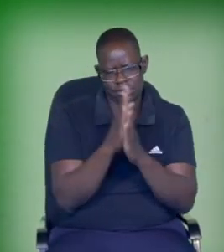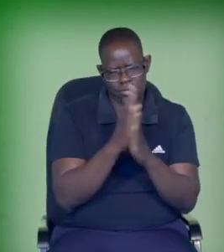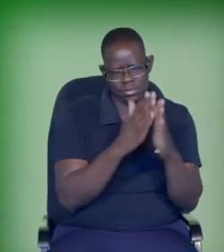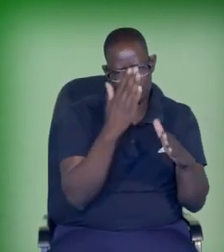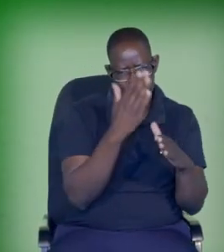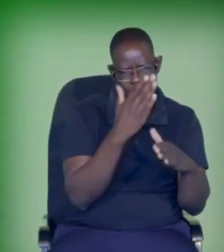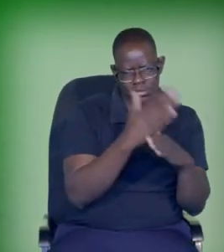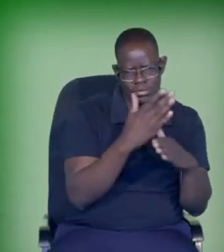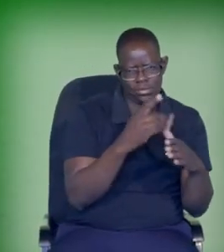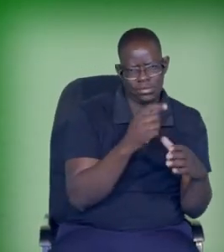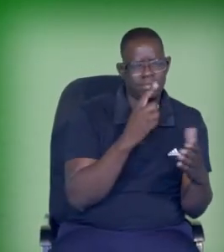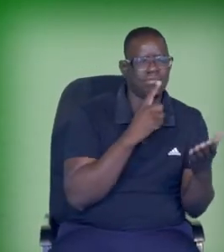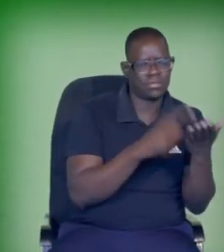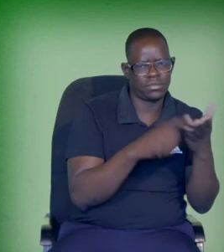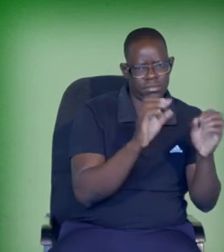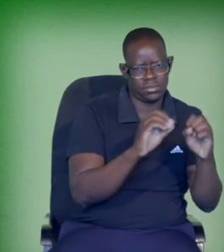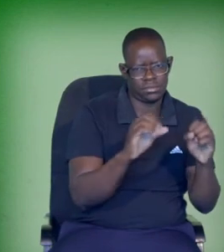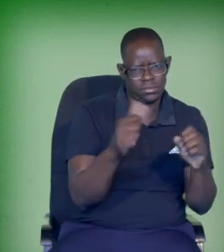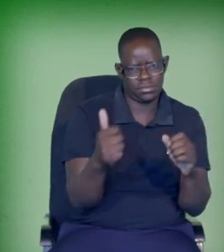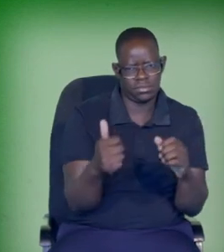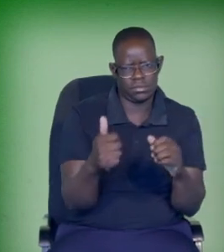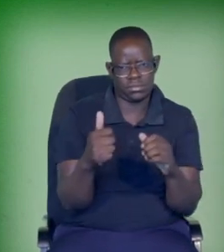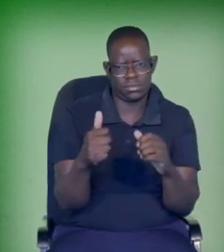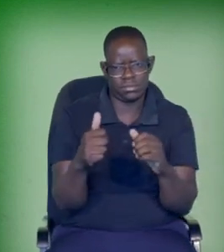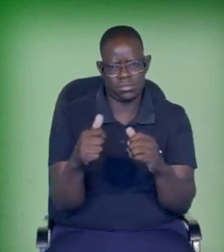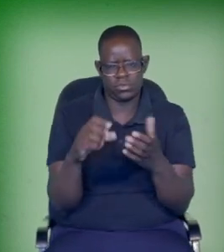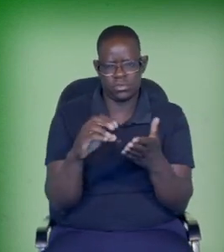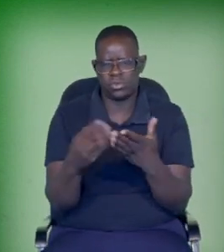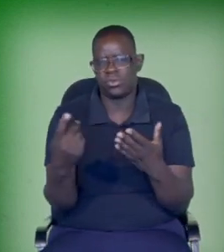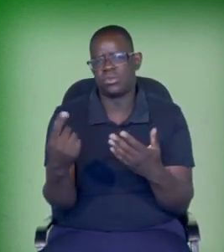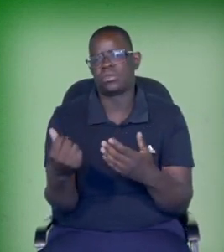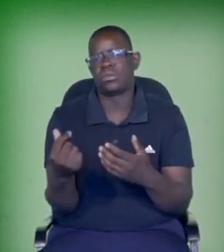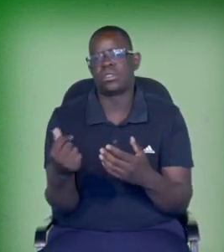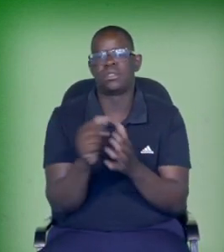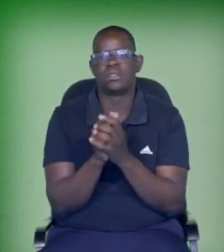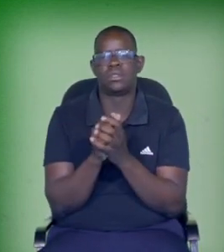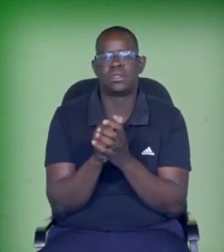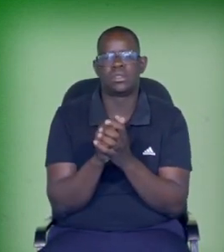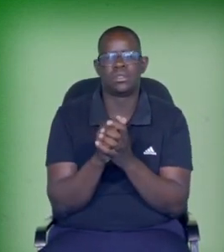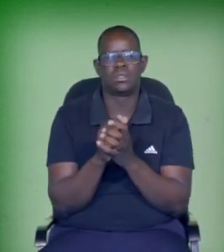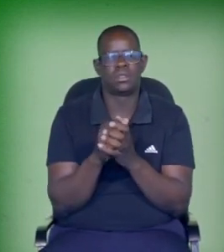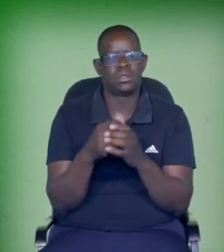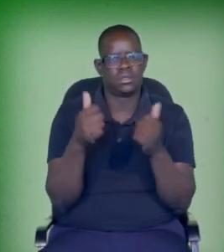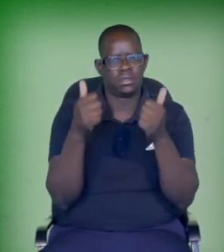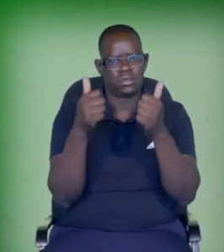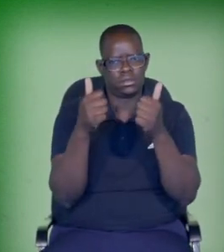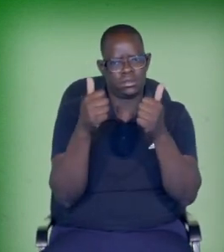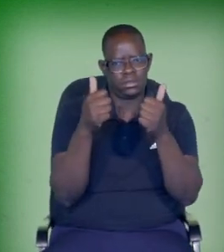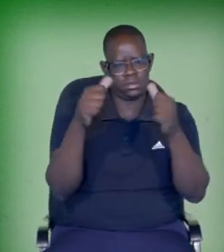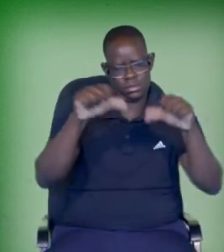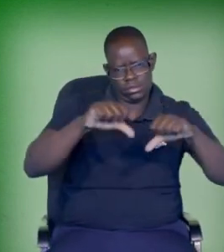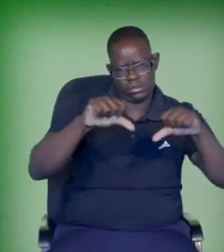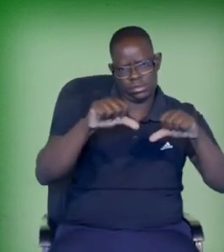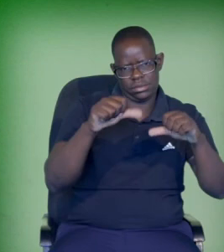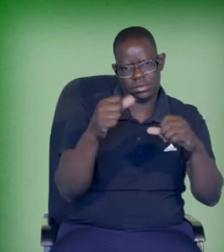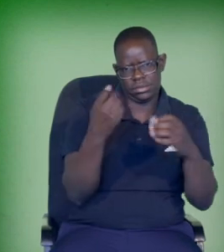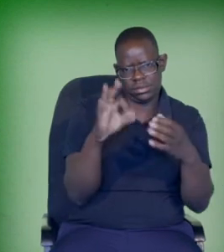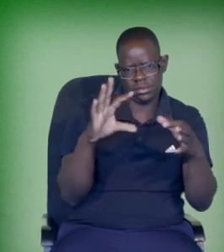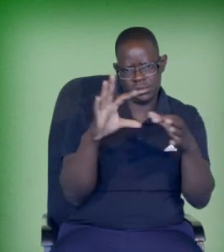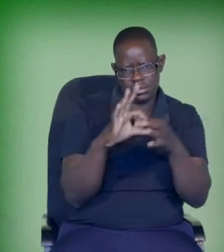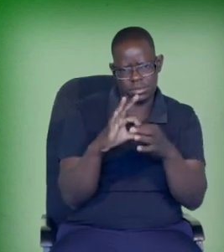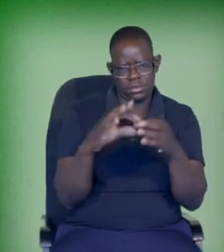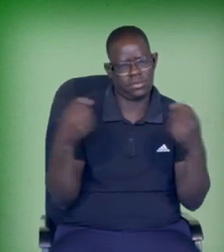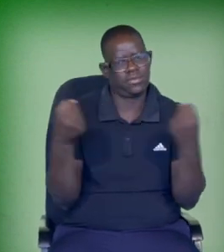incompetent or dishonest, the other partners could also lose money. Other disadvantages are, and the partners